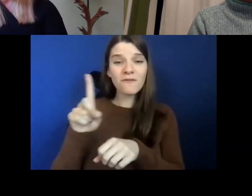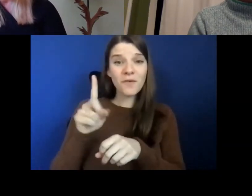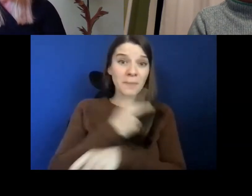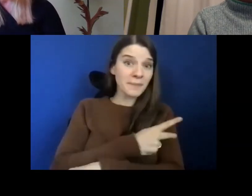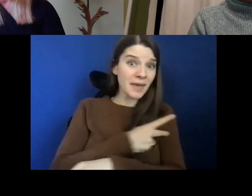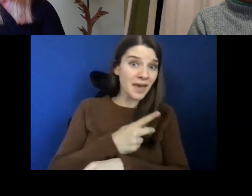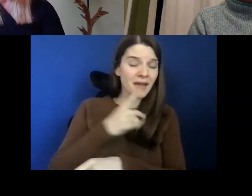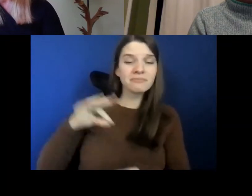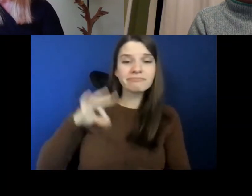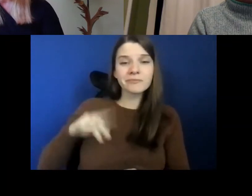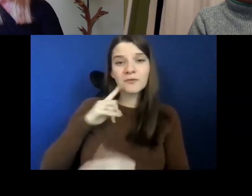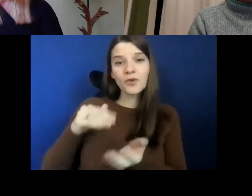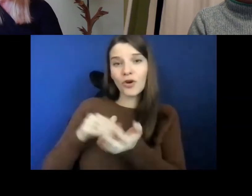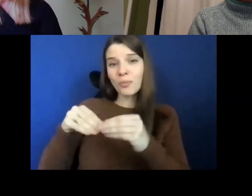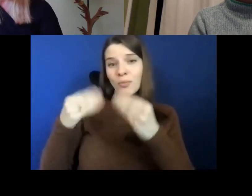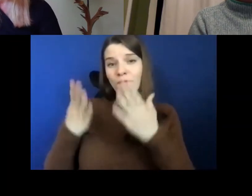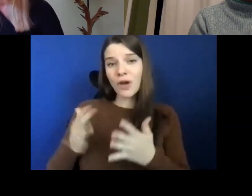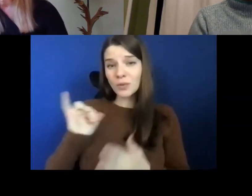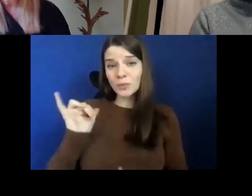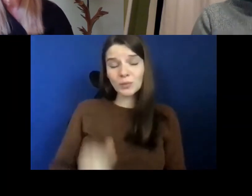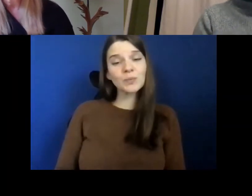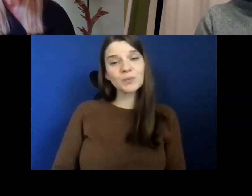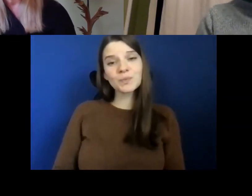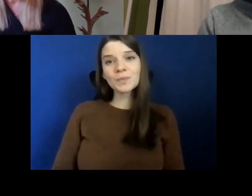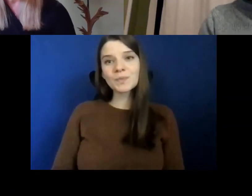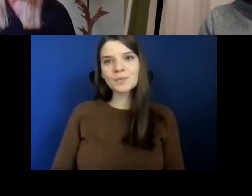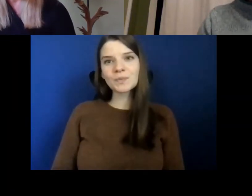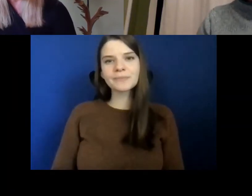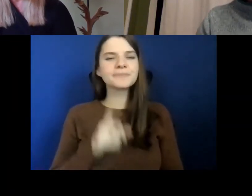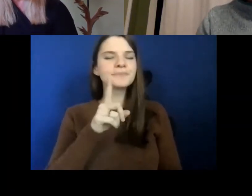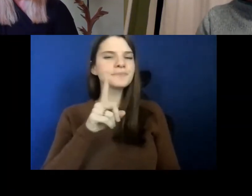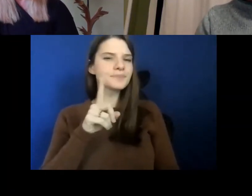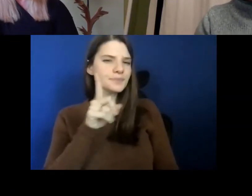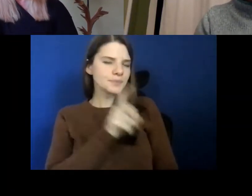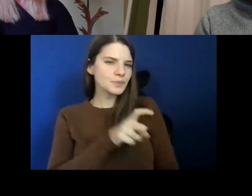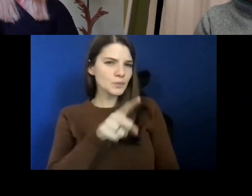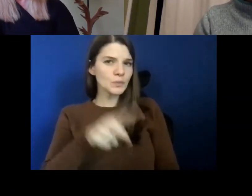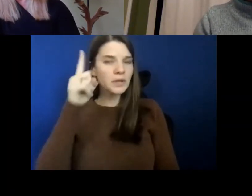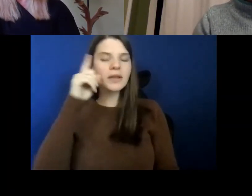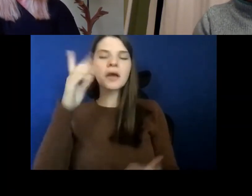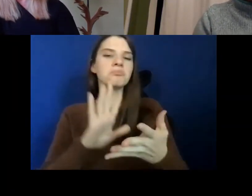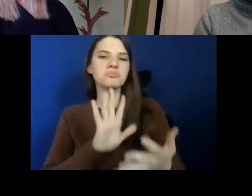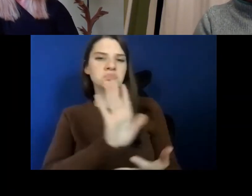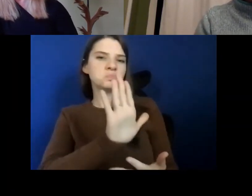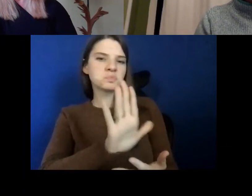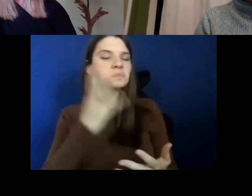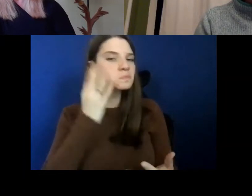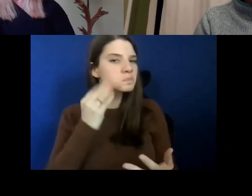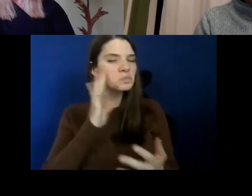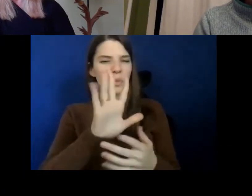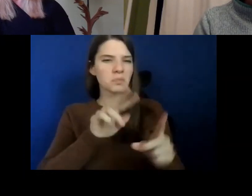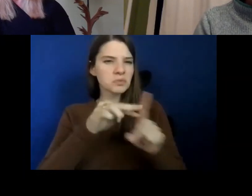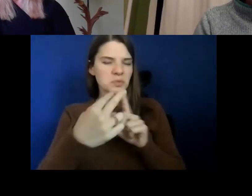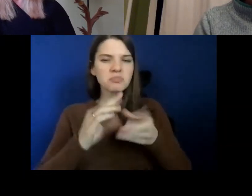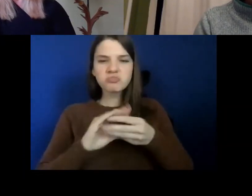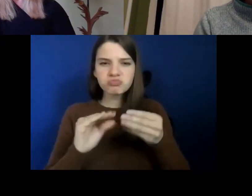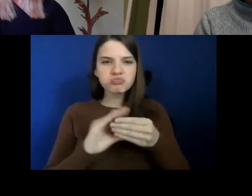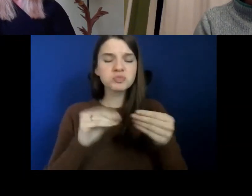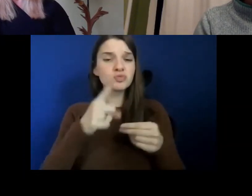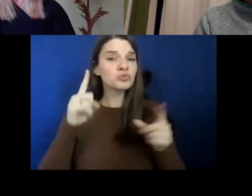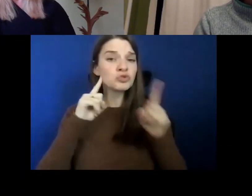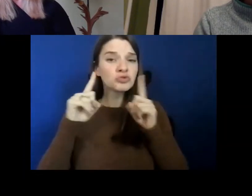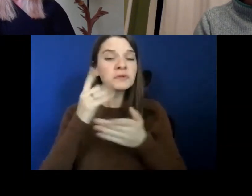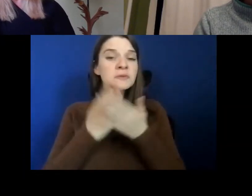providers. Do you think, like anecdotally, from your perspective, have you heard from